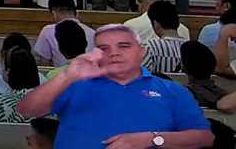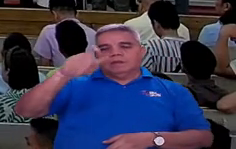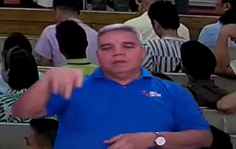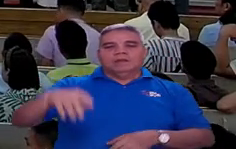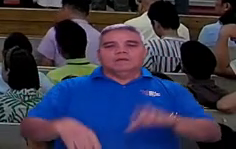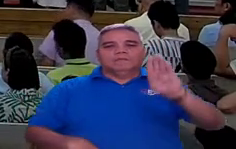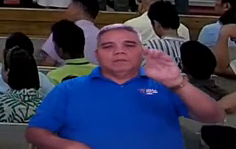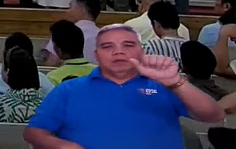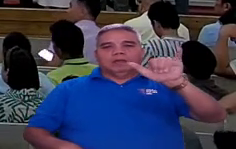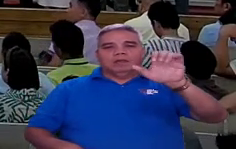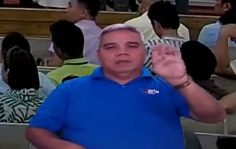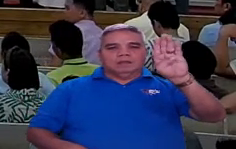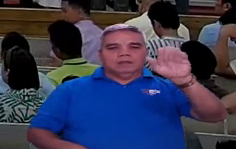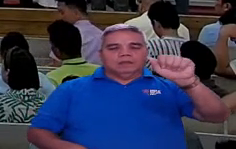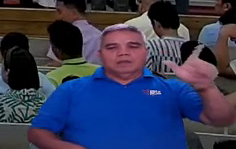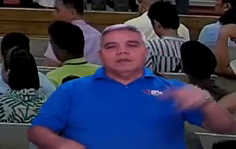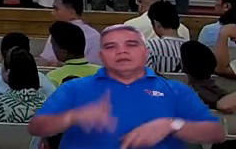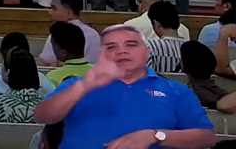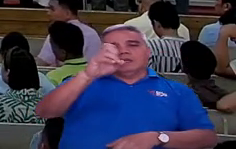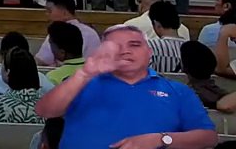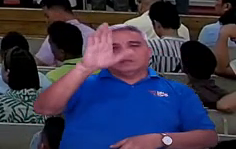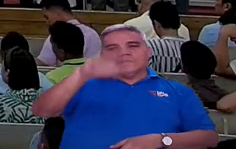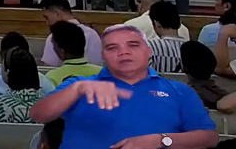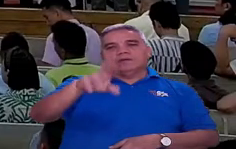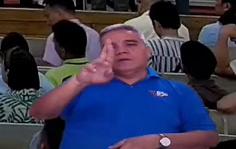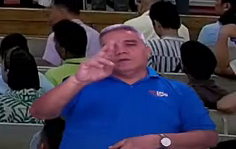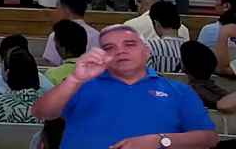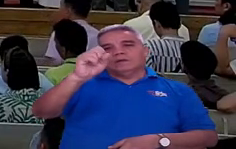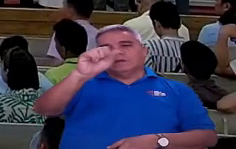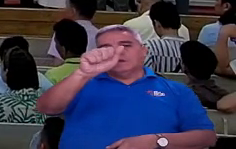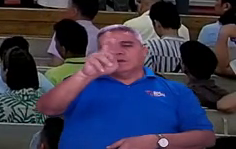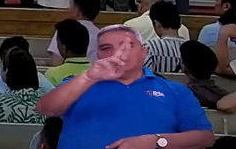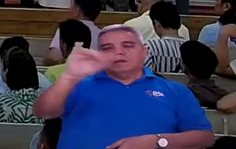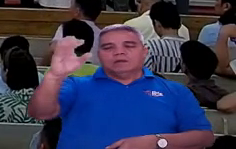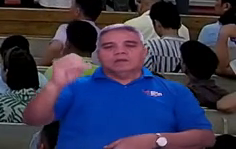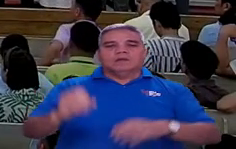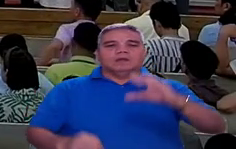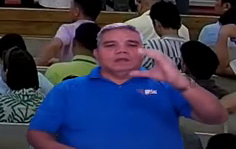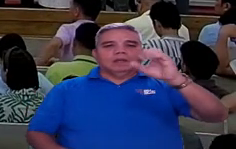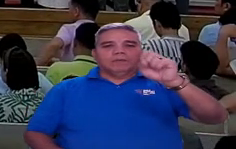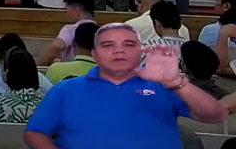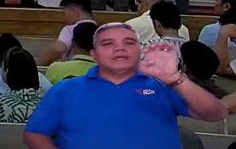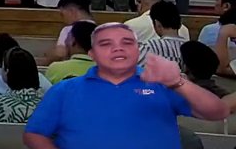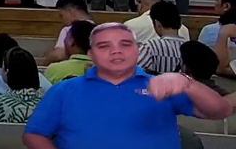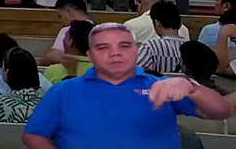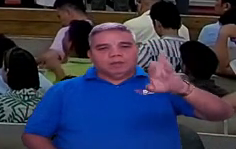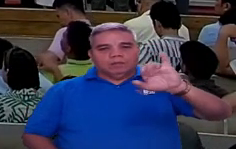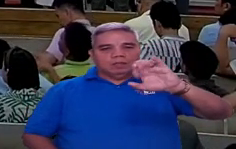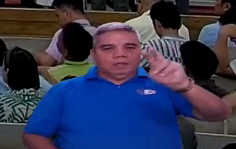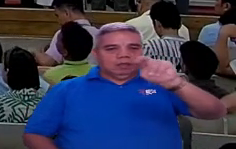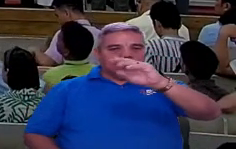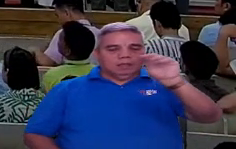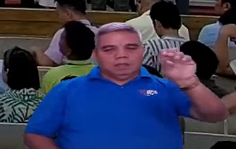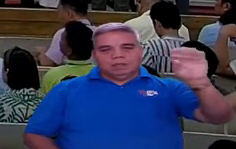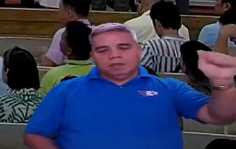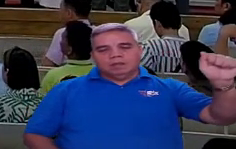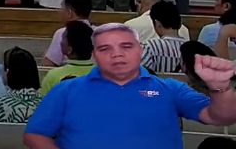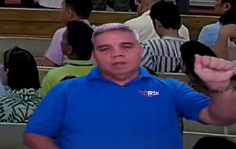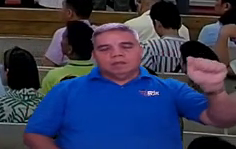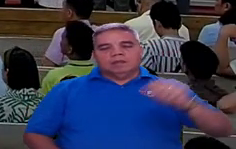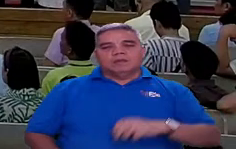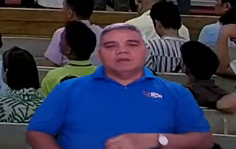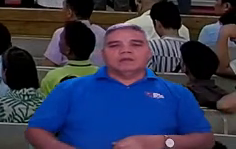Mrs. Baybayon, Pastor Mrs. Del Rosario Manny, Pastor Mrs. Leopoldo Espinosa, Pastor and